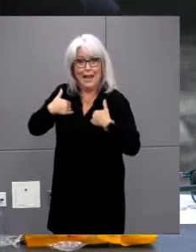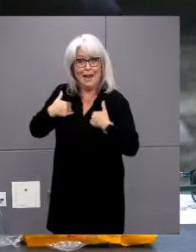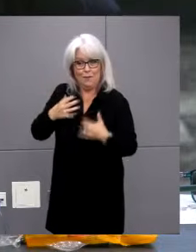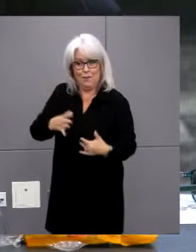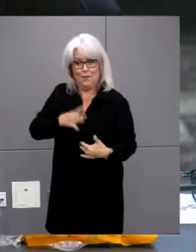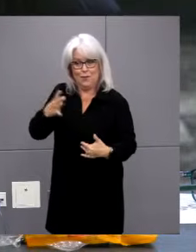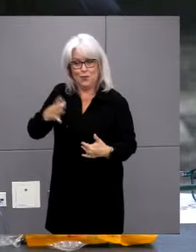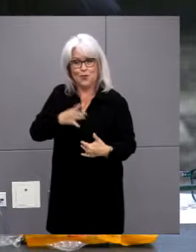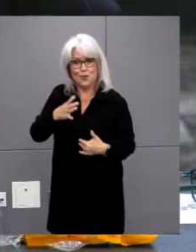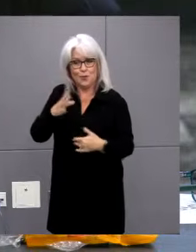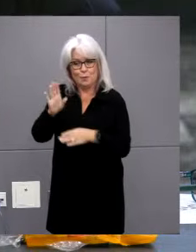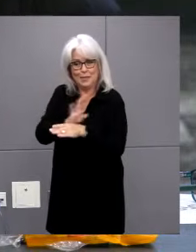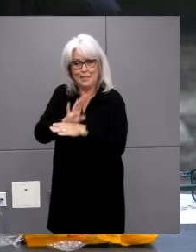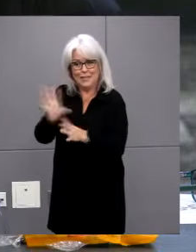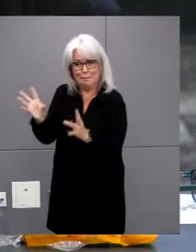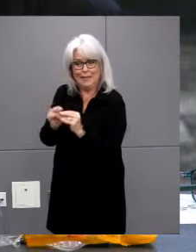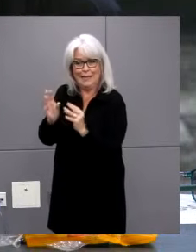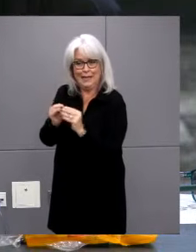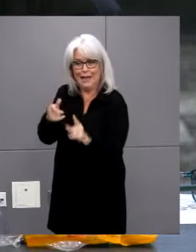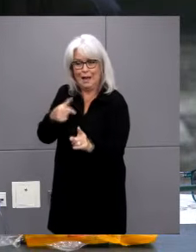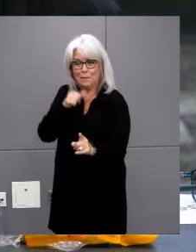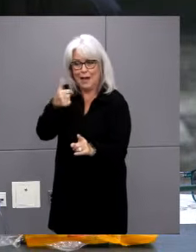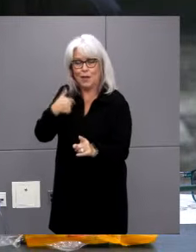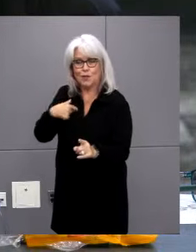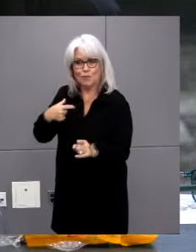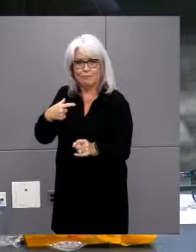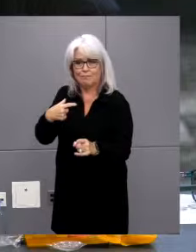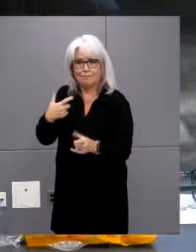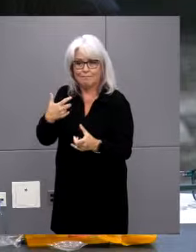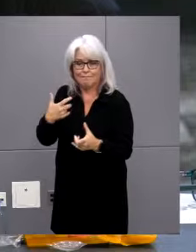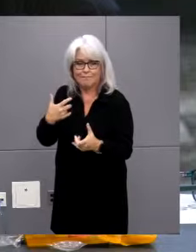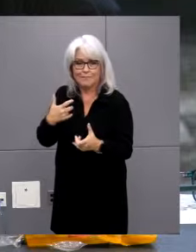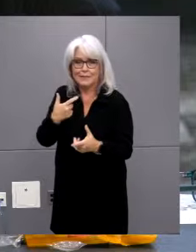official business. I'm not talking about